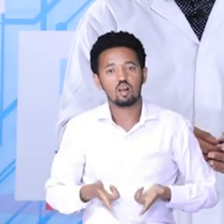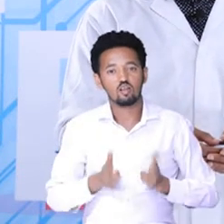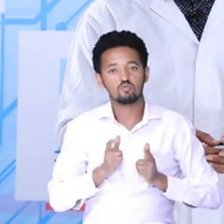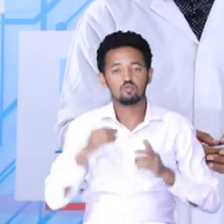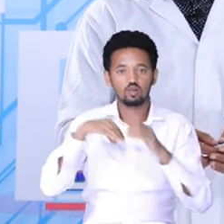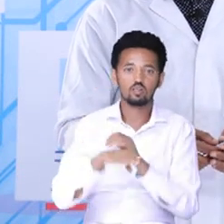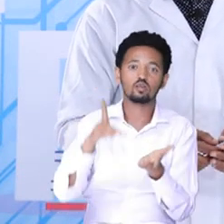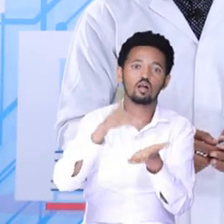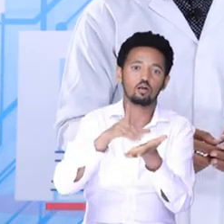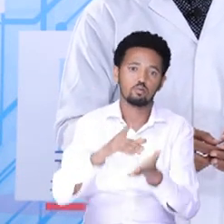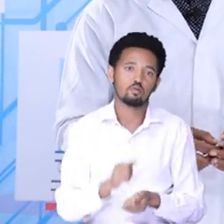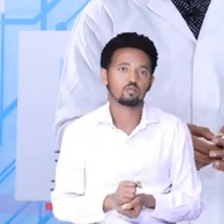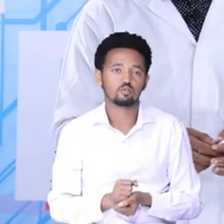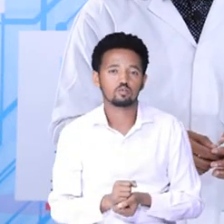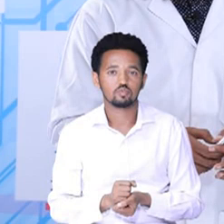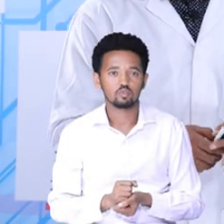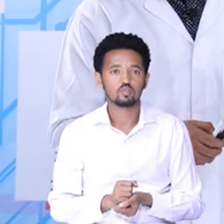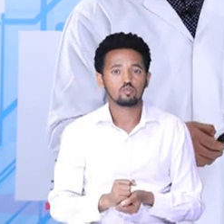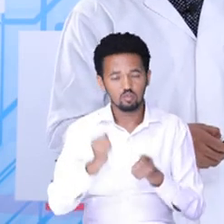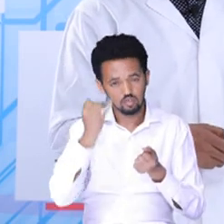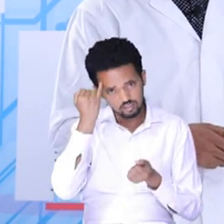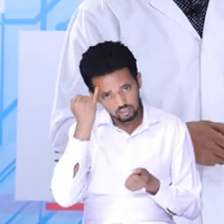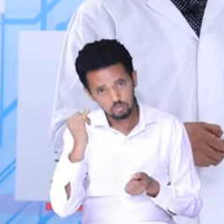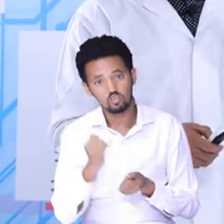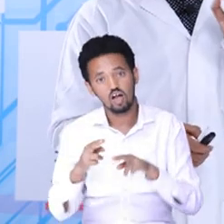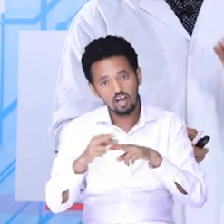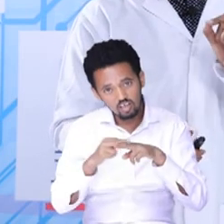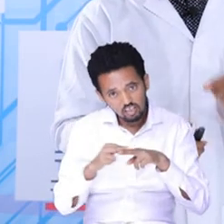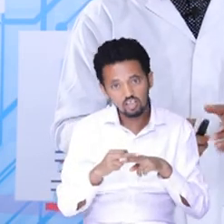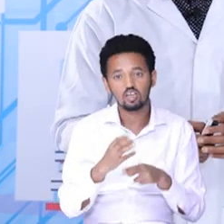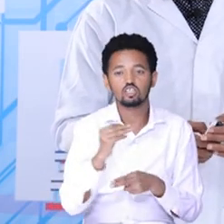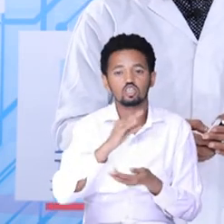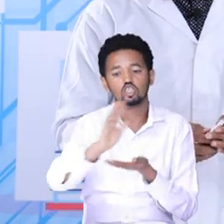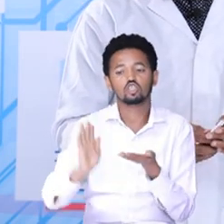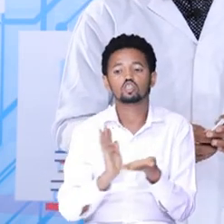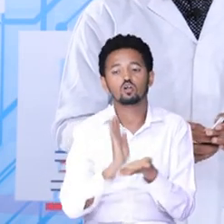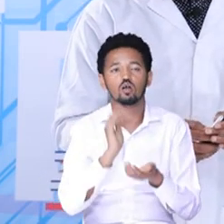urban, with the exception of Hararge and Showa?